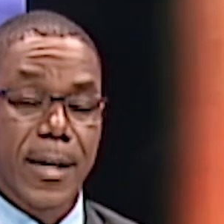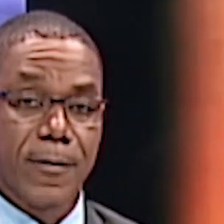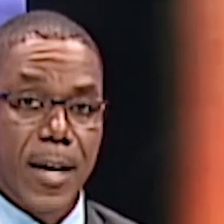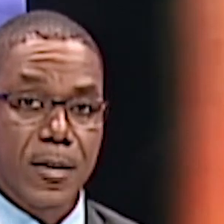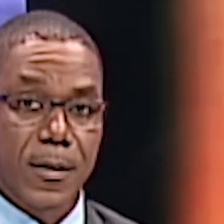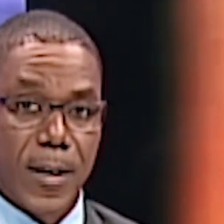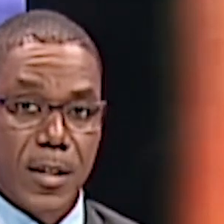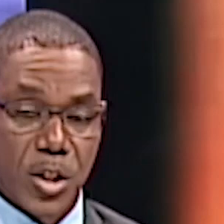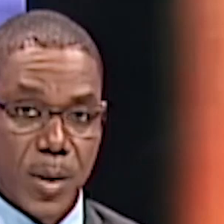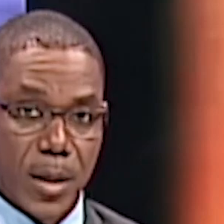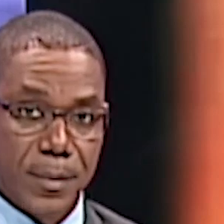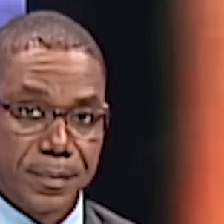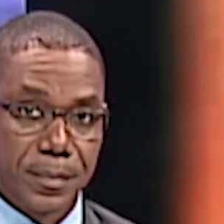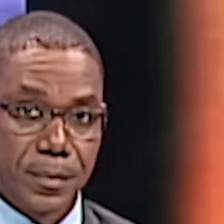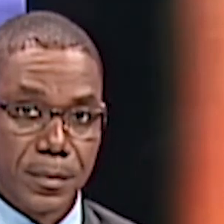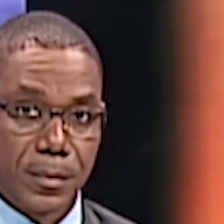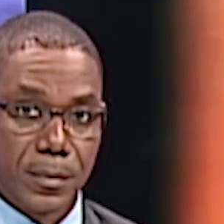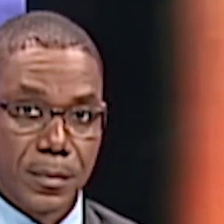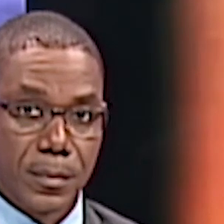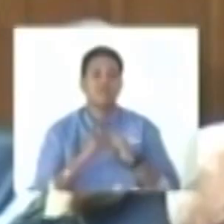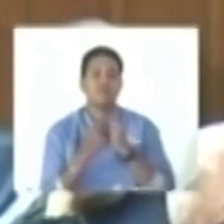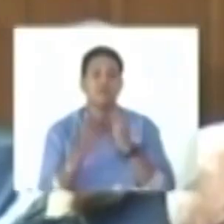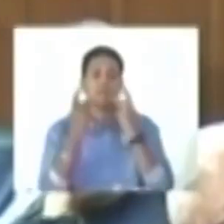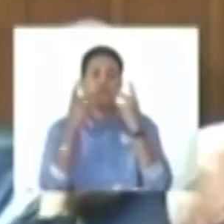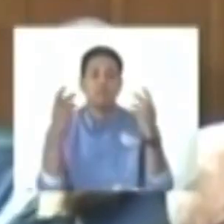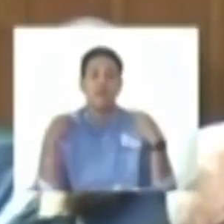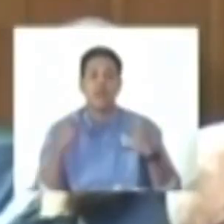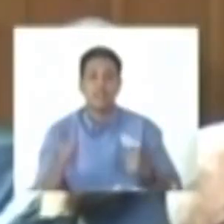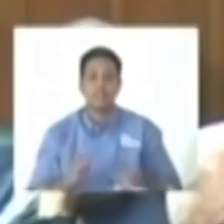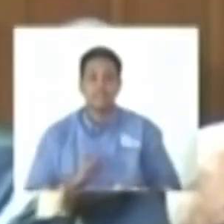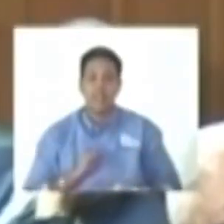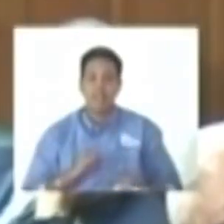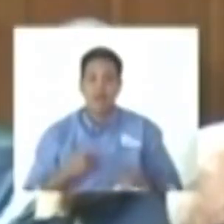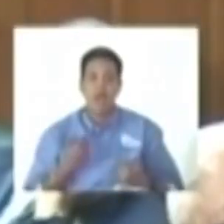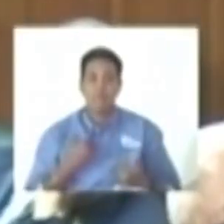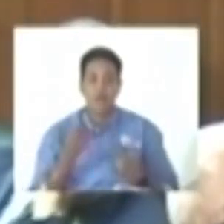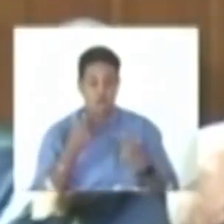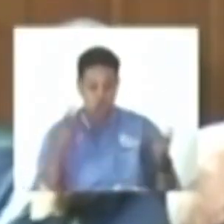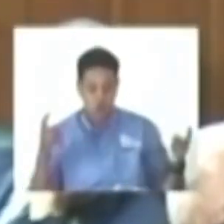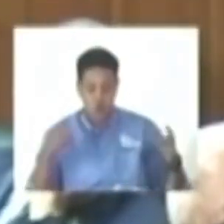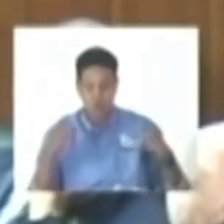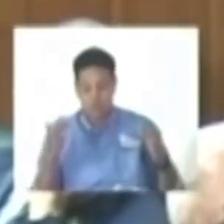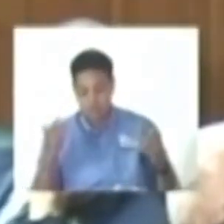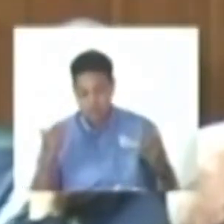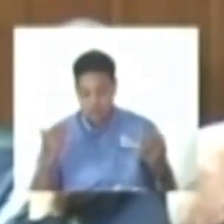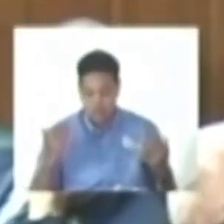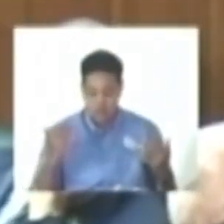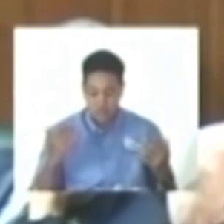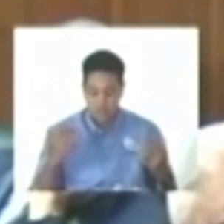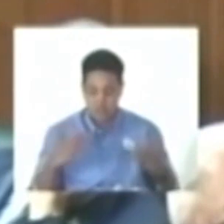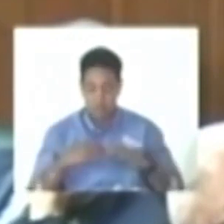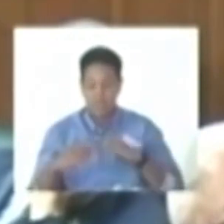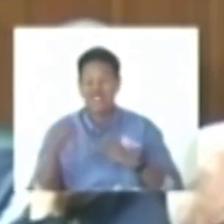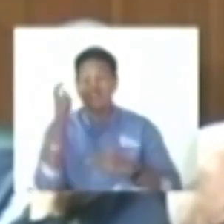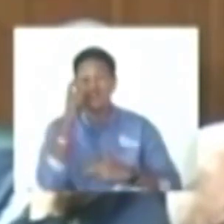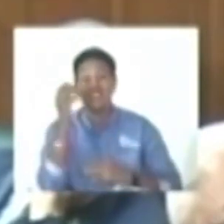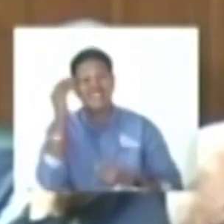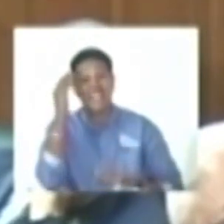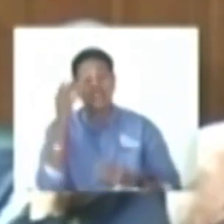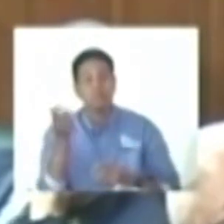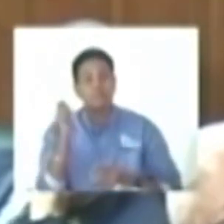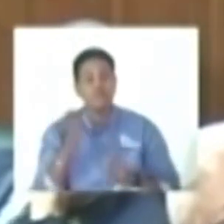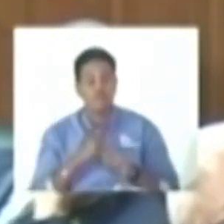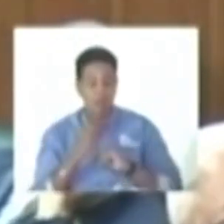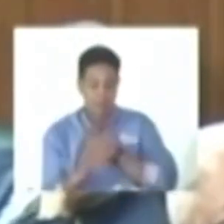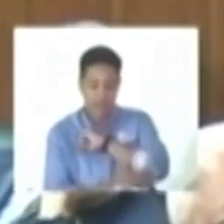the dengue virus affecting Jamaica. I am happy to announce, Mr. Speaker, that based on the most recent data coming out